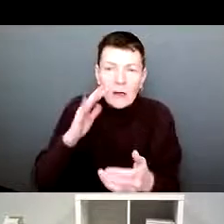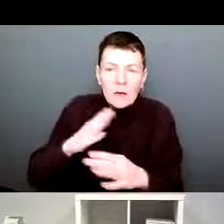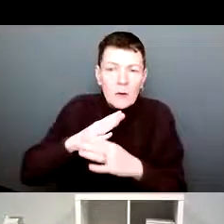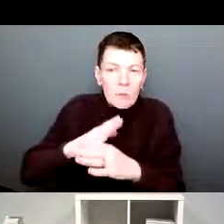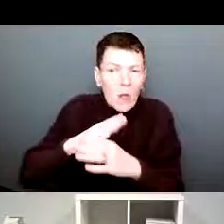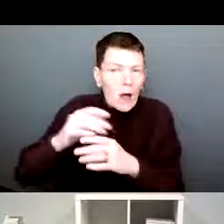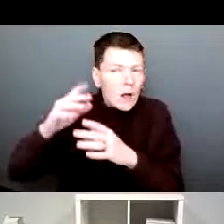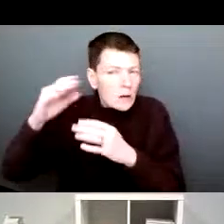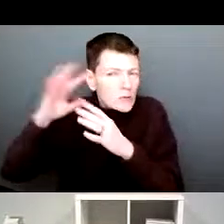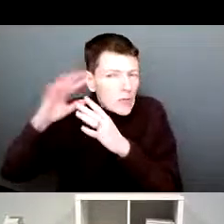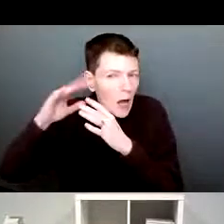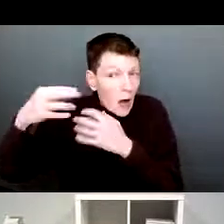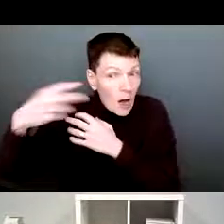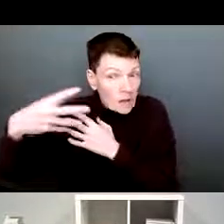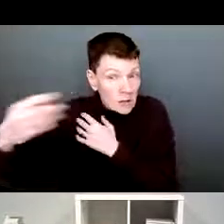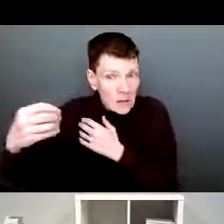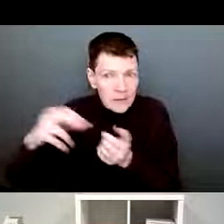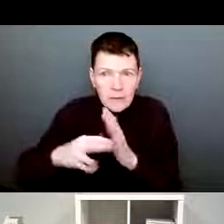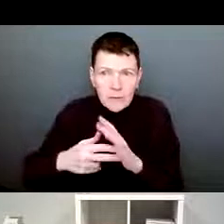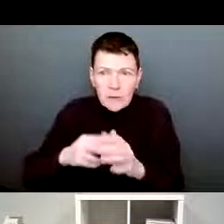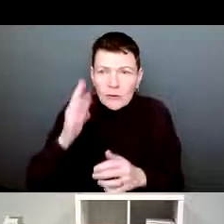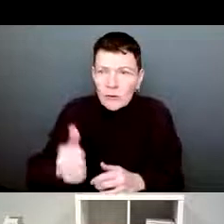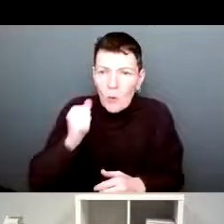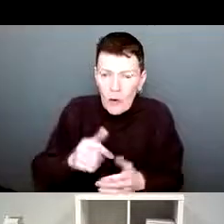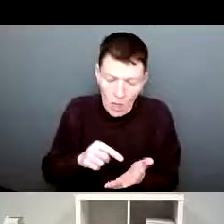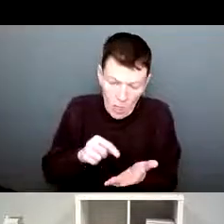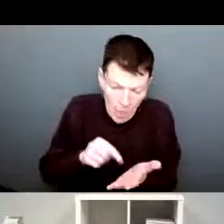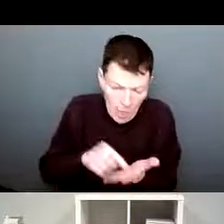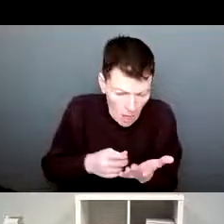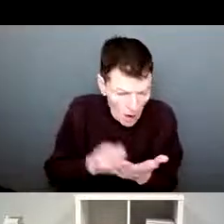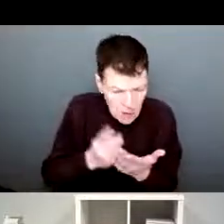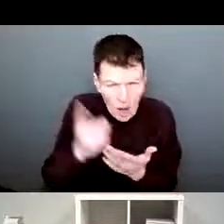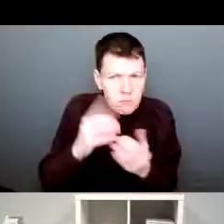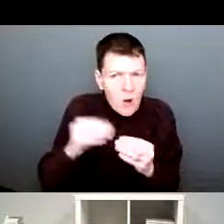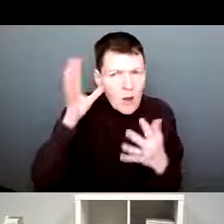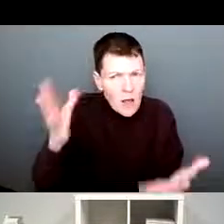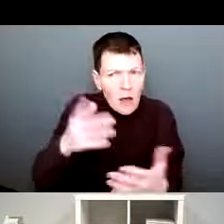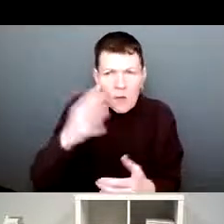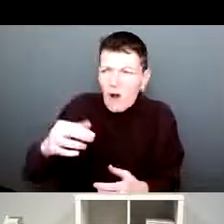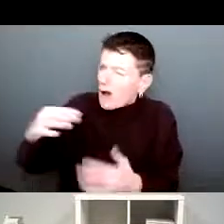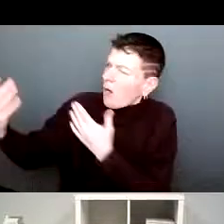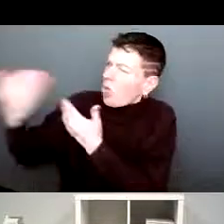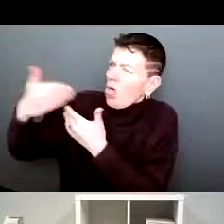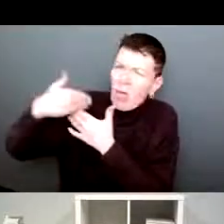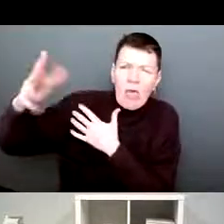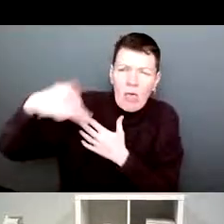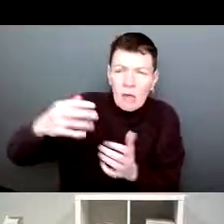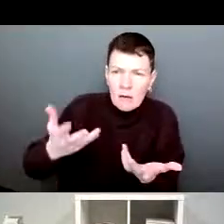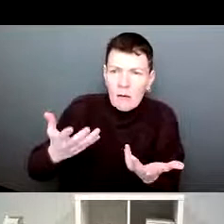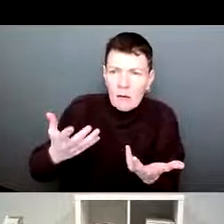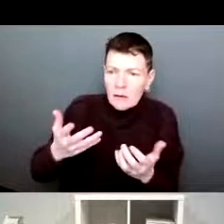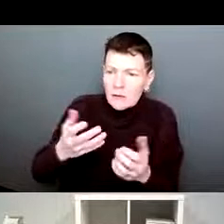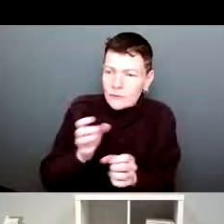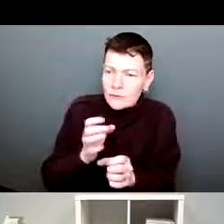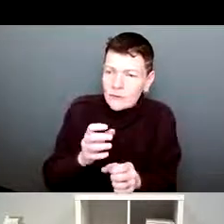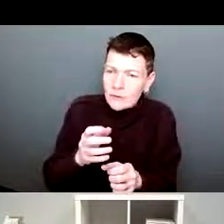the outside world, and it results in you not turning up the volume of your iPod or your AirPods to kind of try and